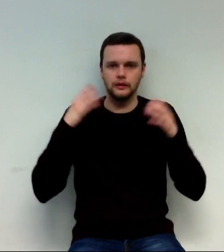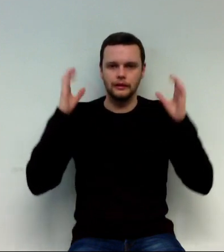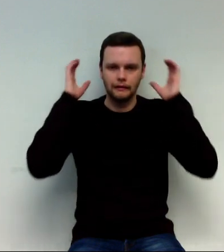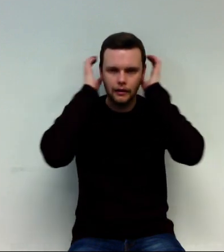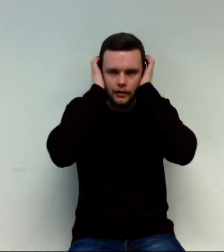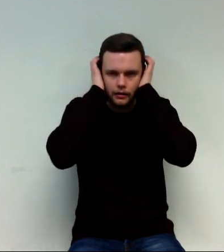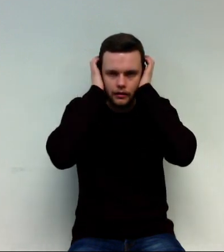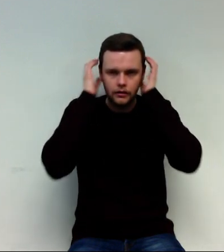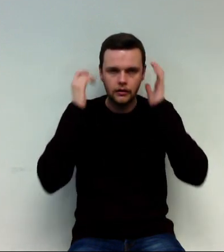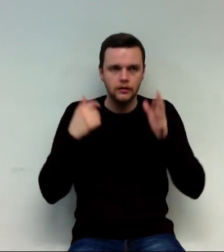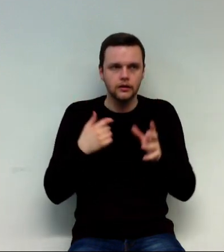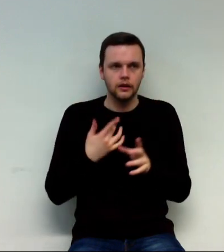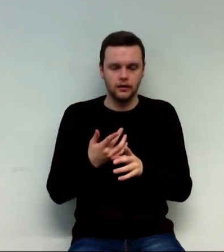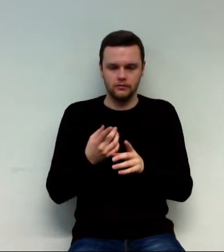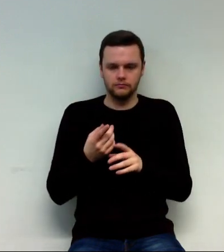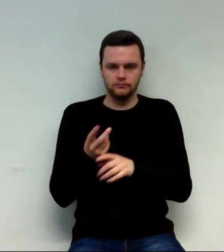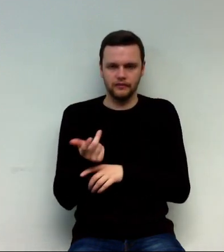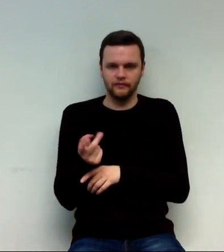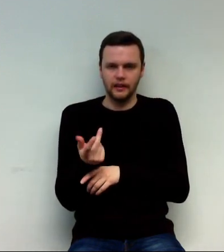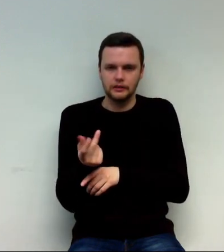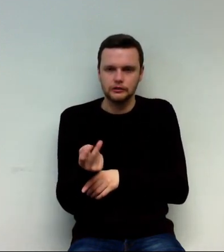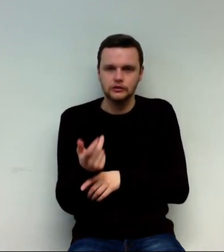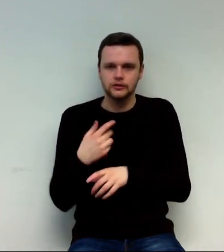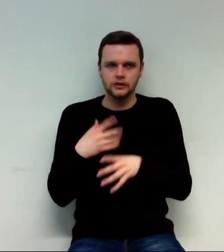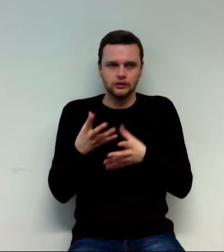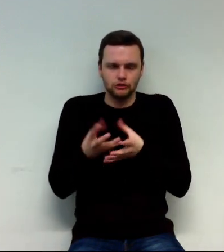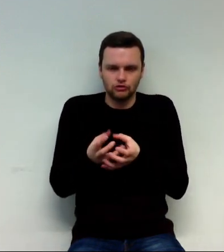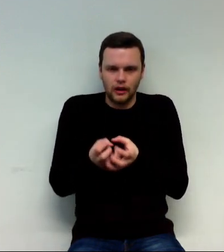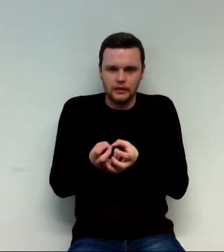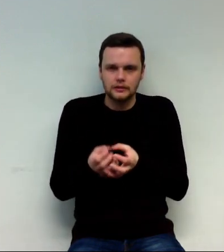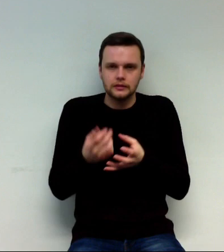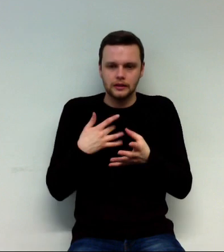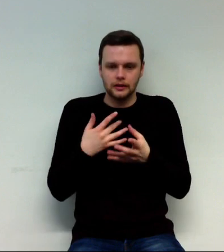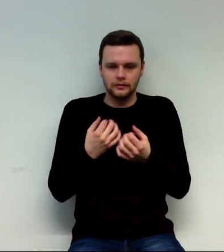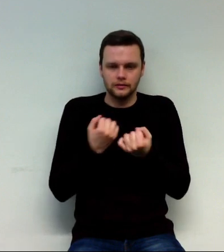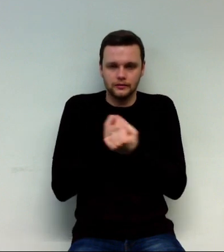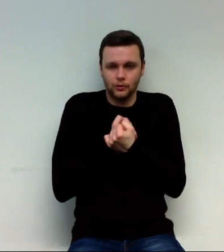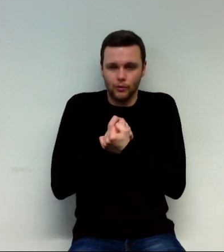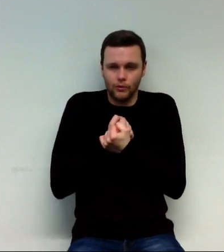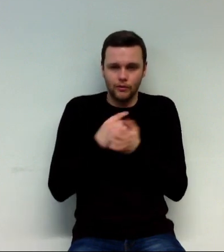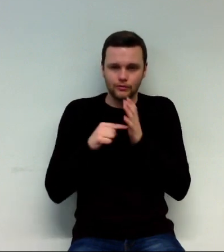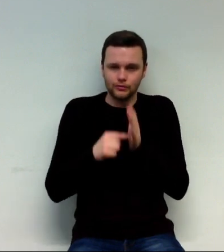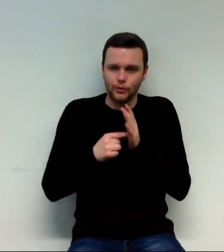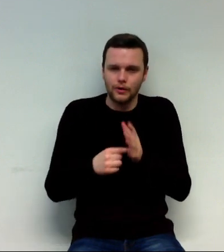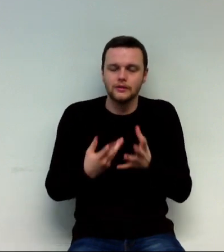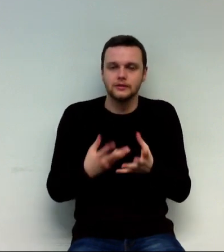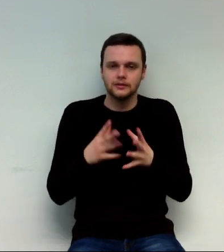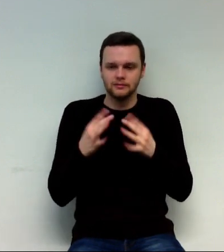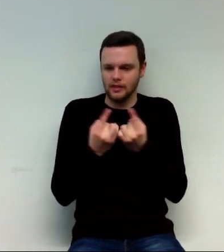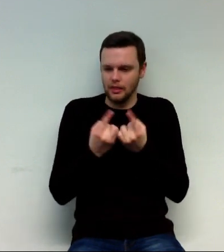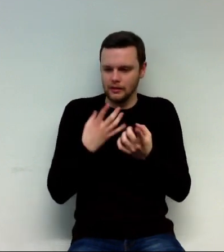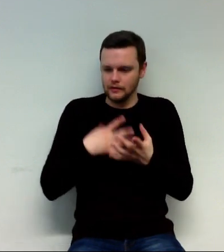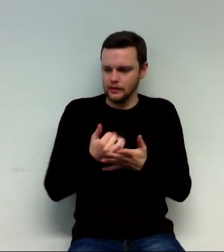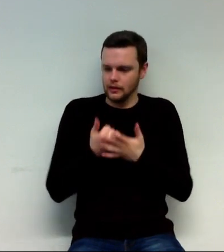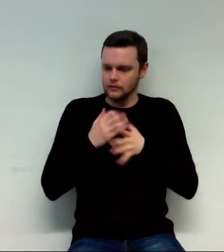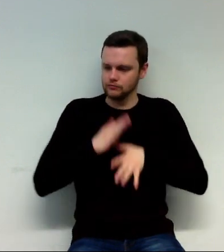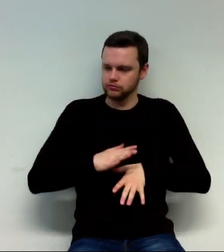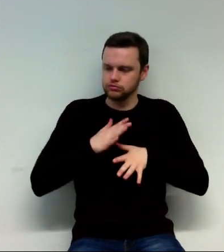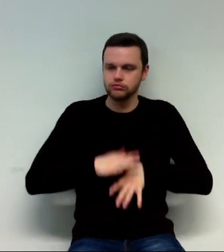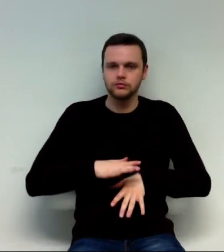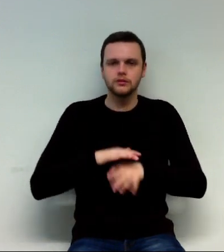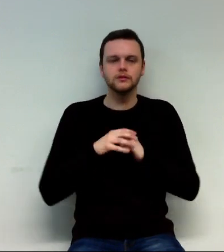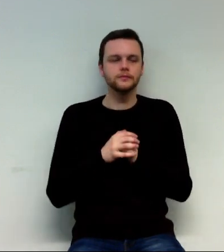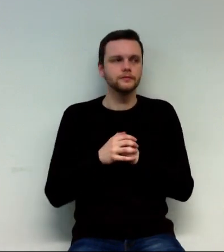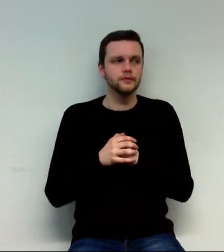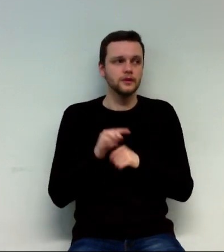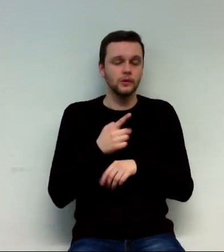defenders, fidget spinners, stress balls, and cuddly toys. And they were just one way we